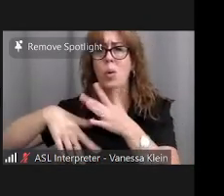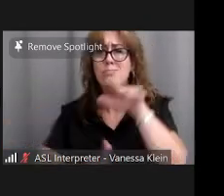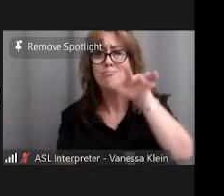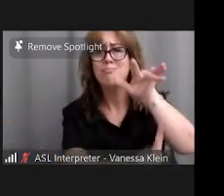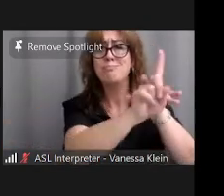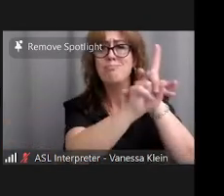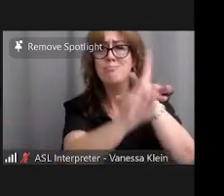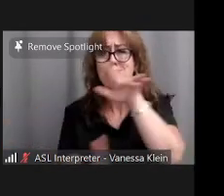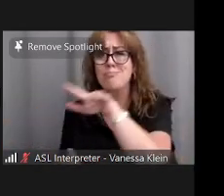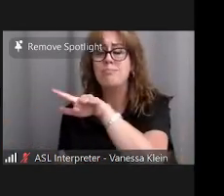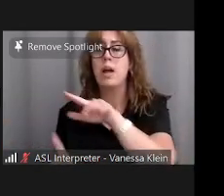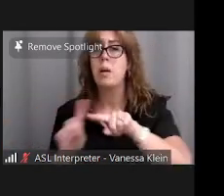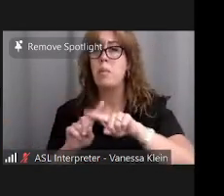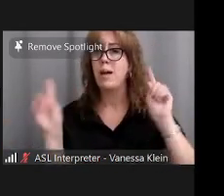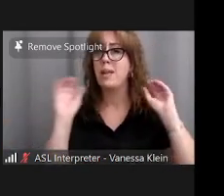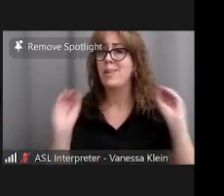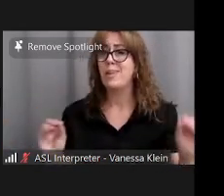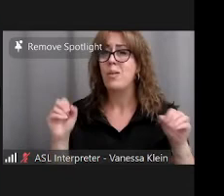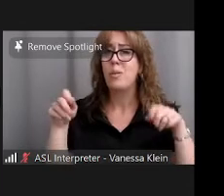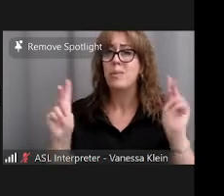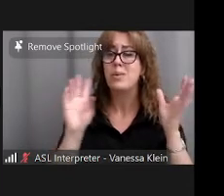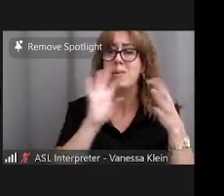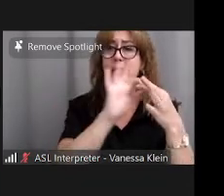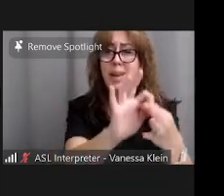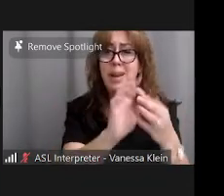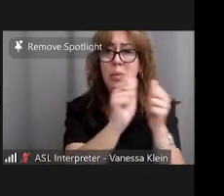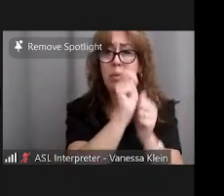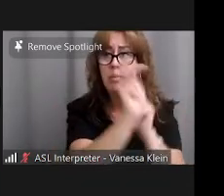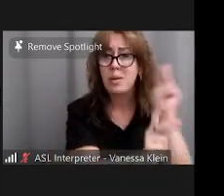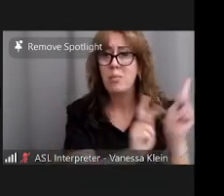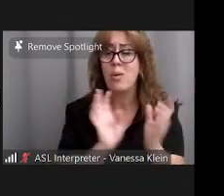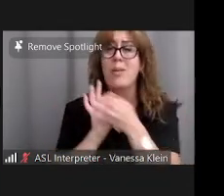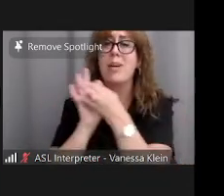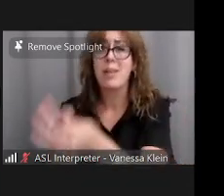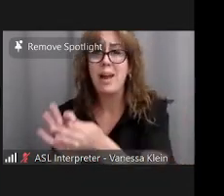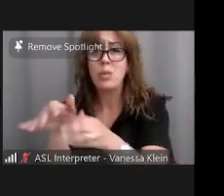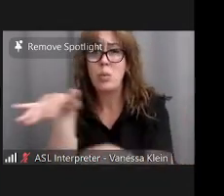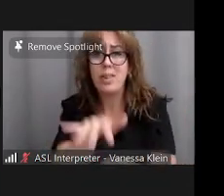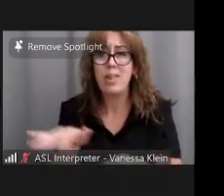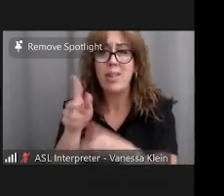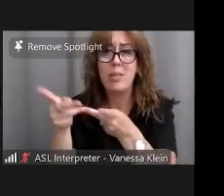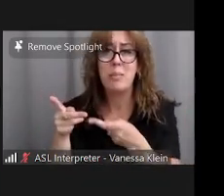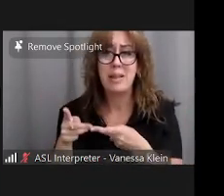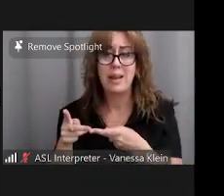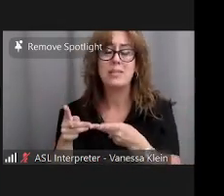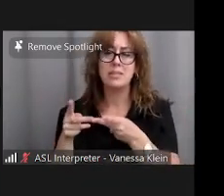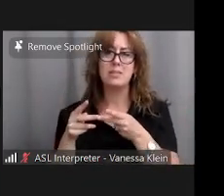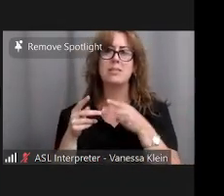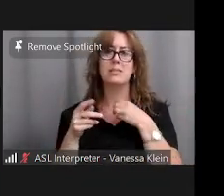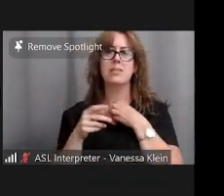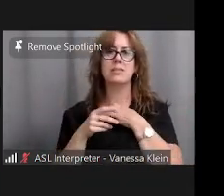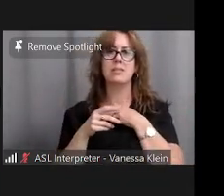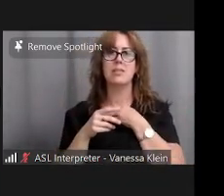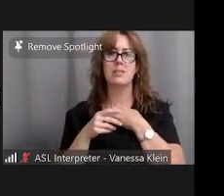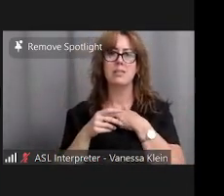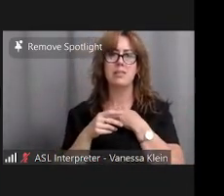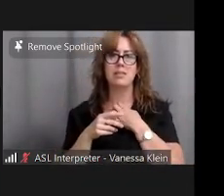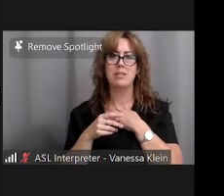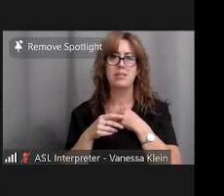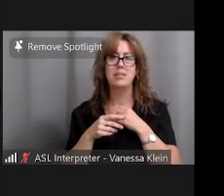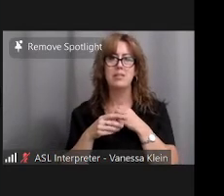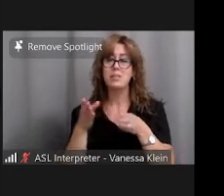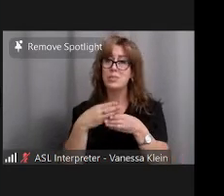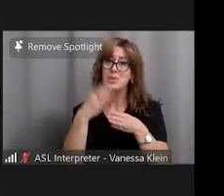a chance to connect with the place or the people. We really break that down, and, you know, the ending of this